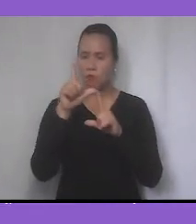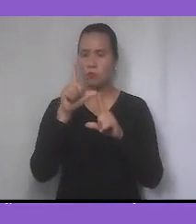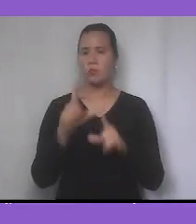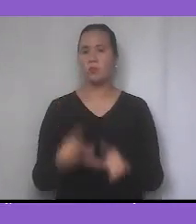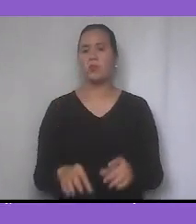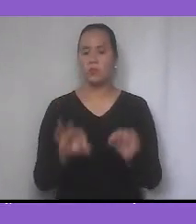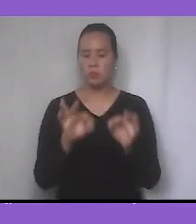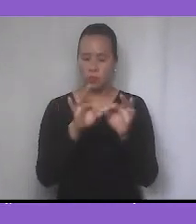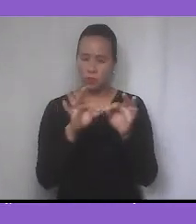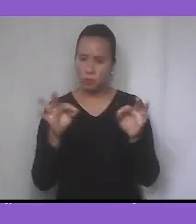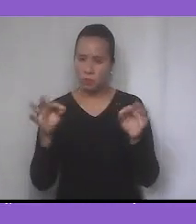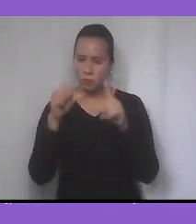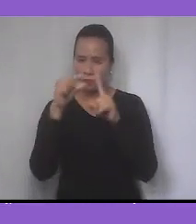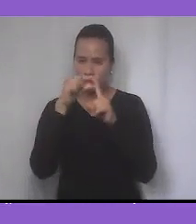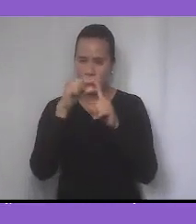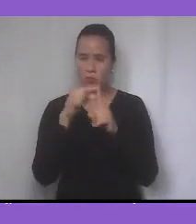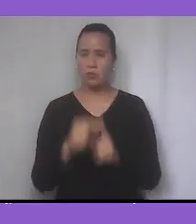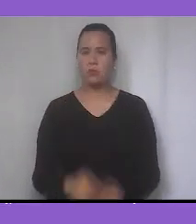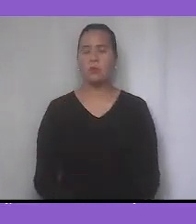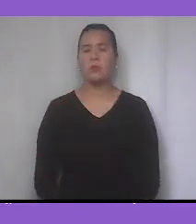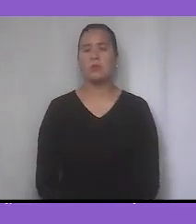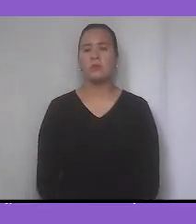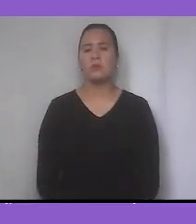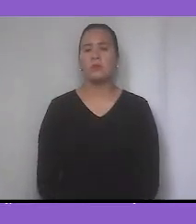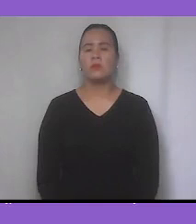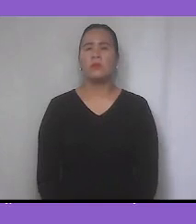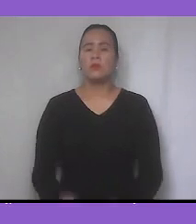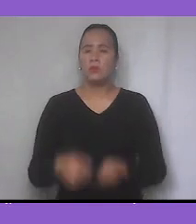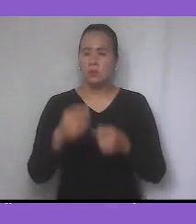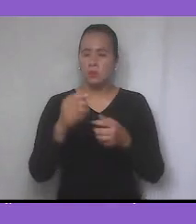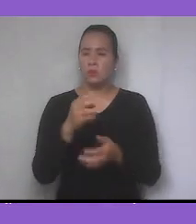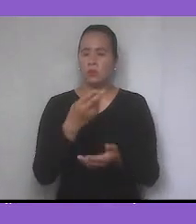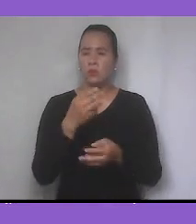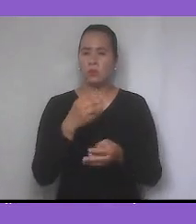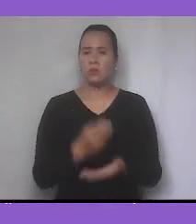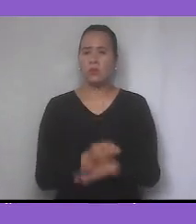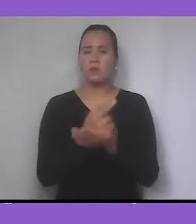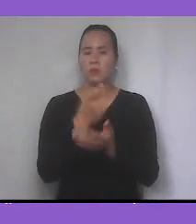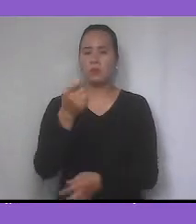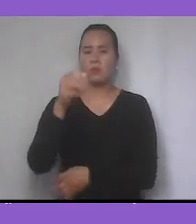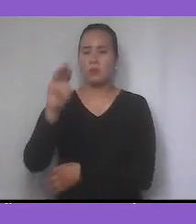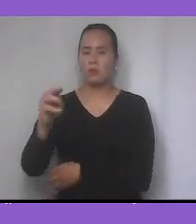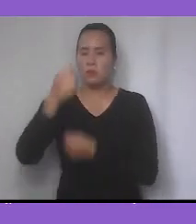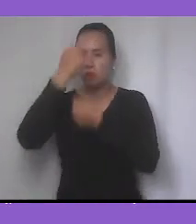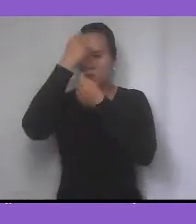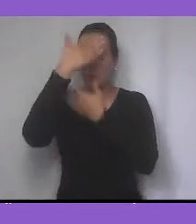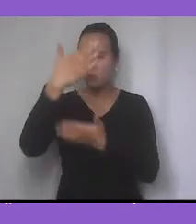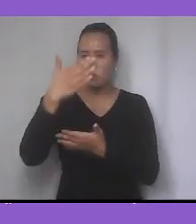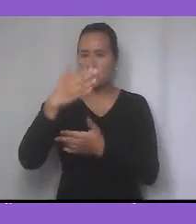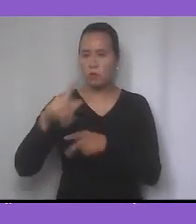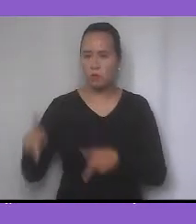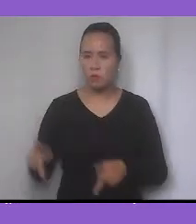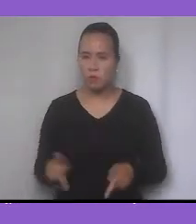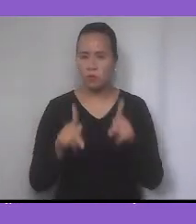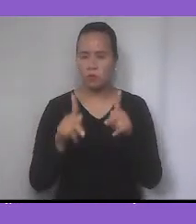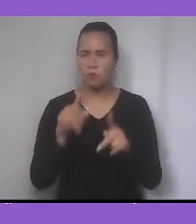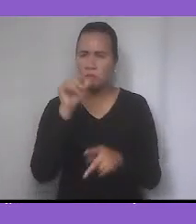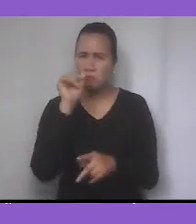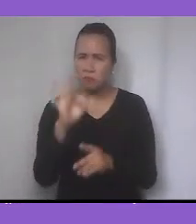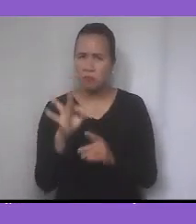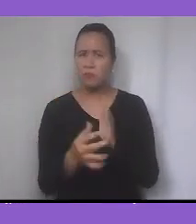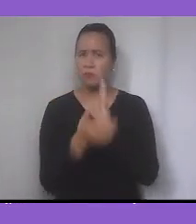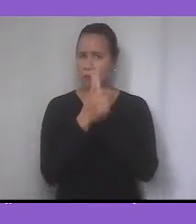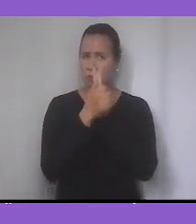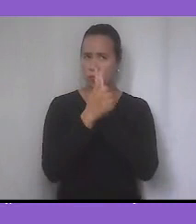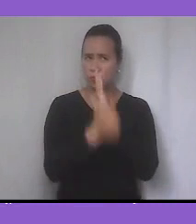your take-off point to help them follow a pattern and spell more than just one word. Pag nasanay silang